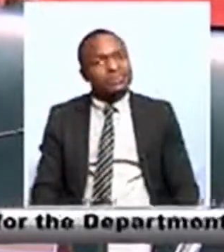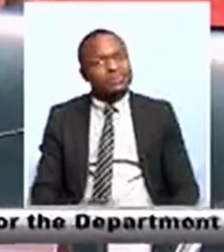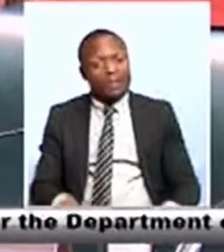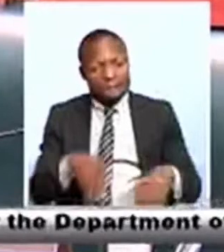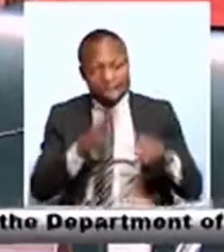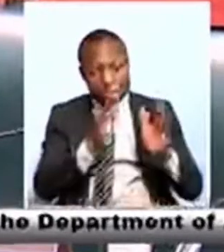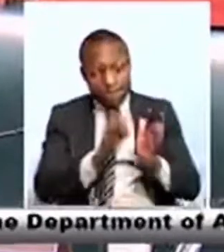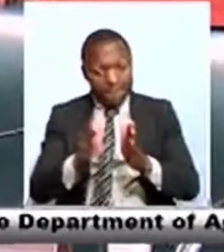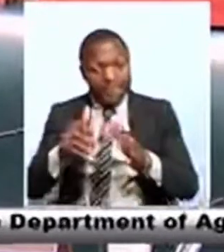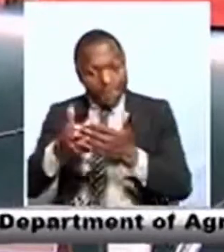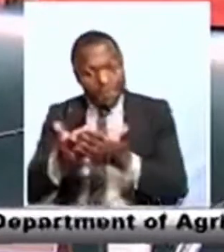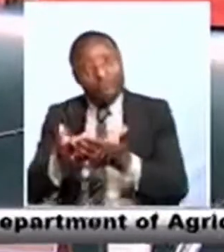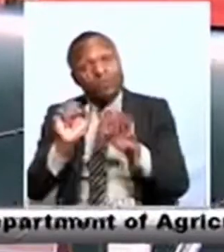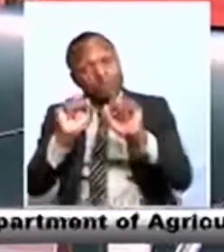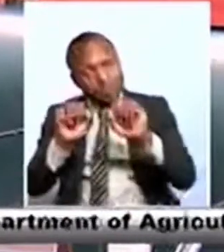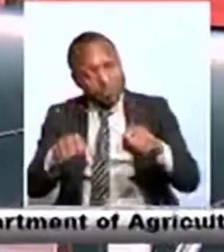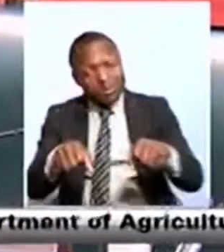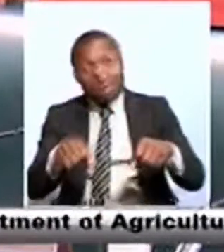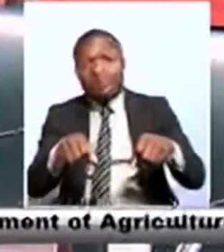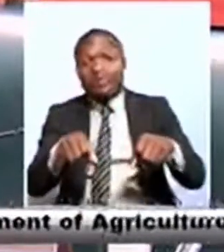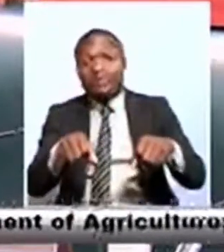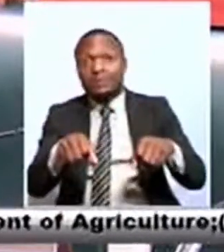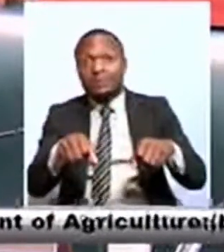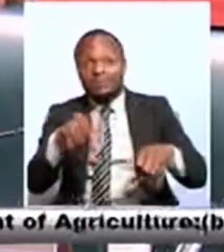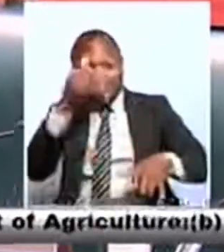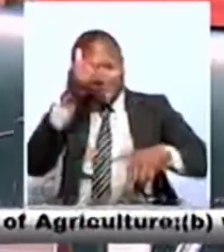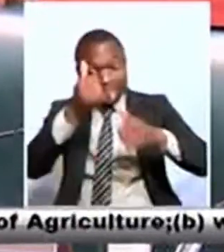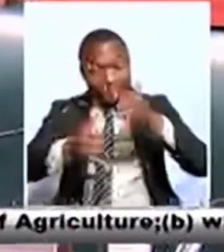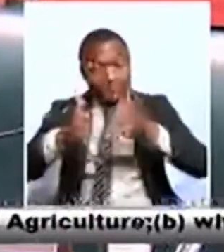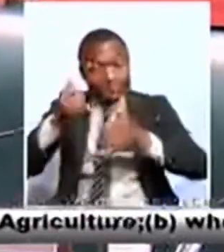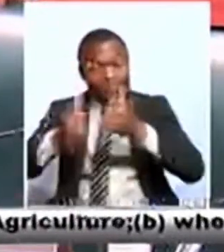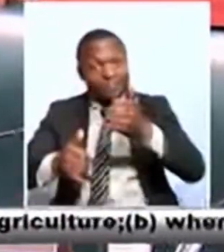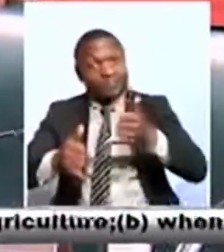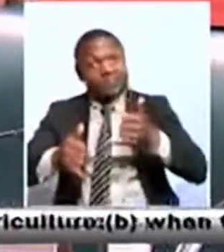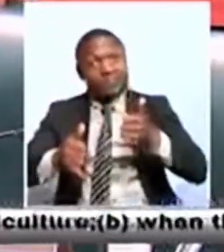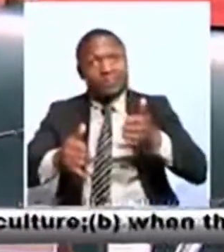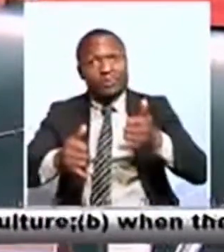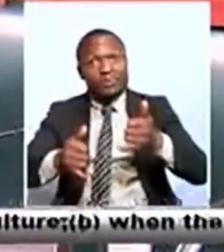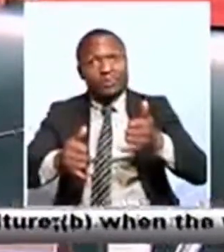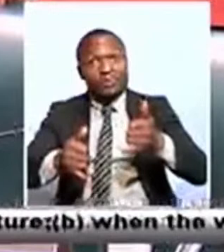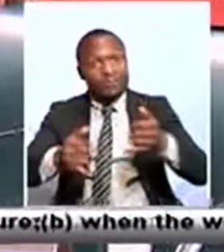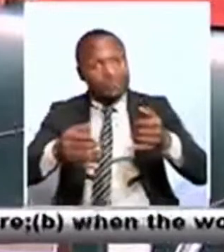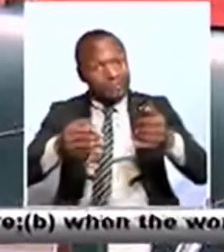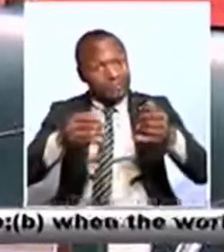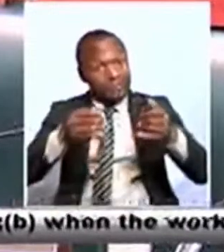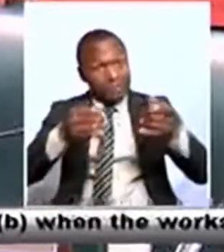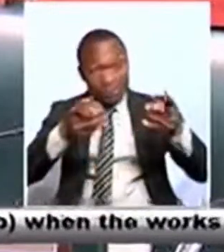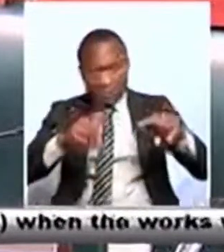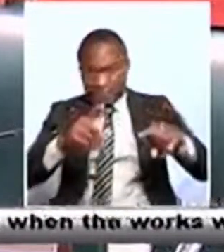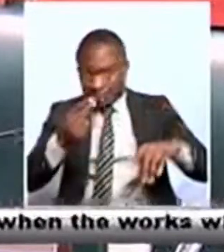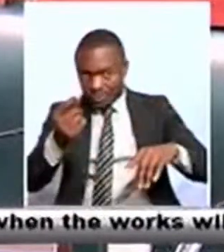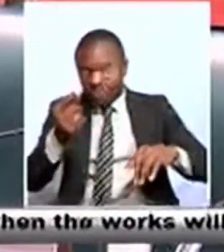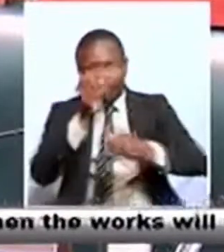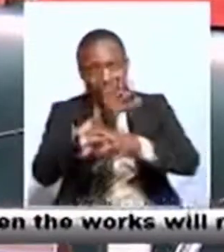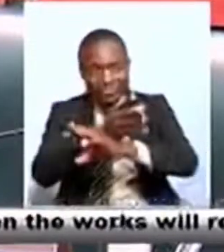plans of how we can tackle when, funds are available, Madam Speaker. I